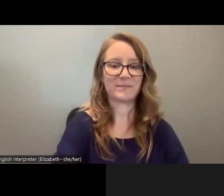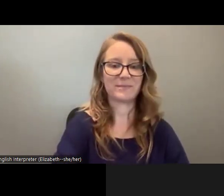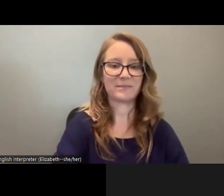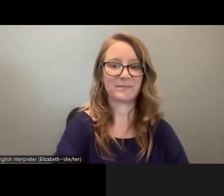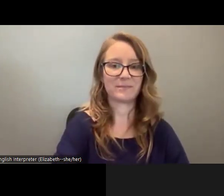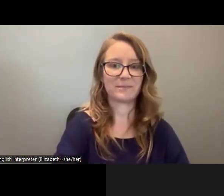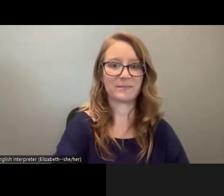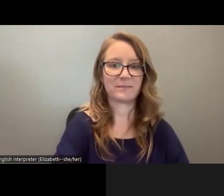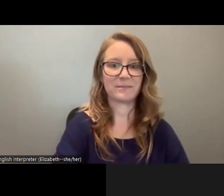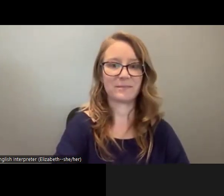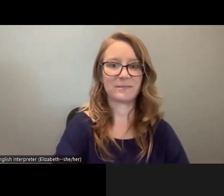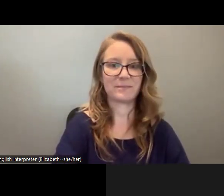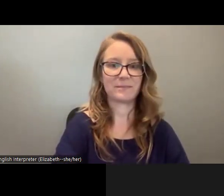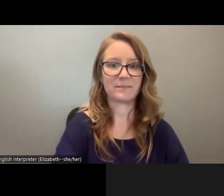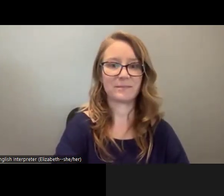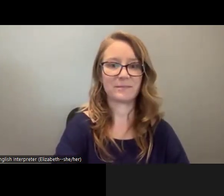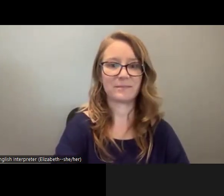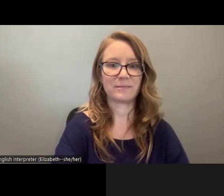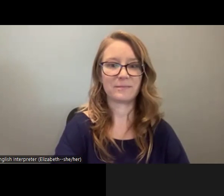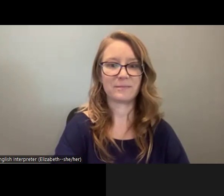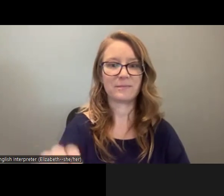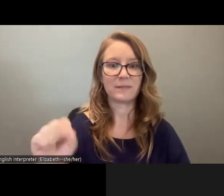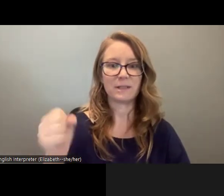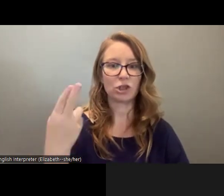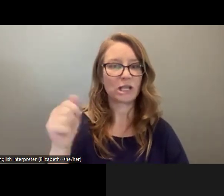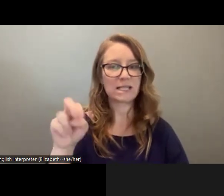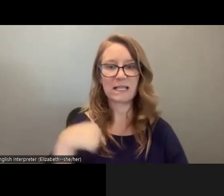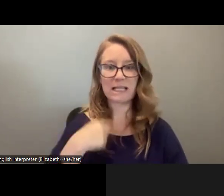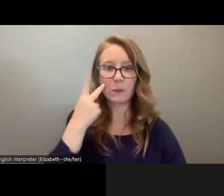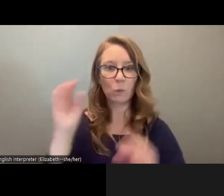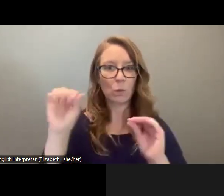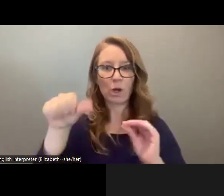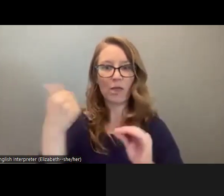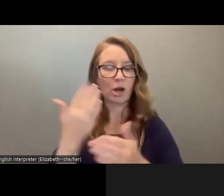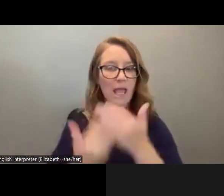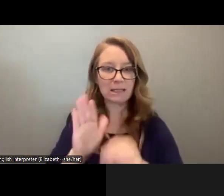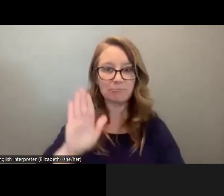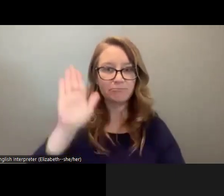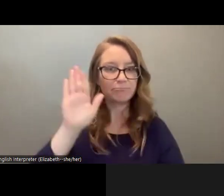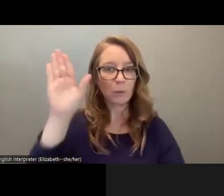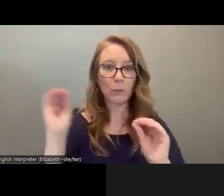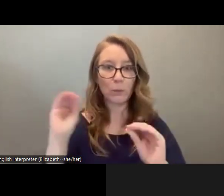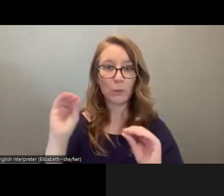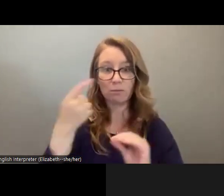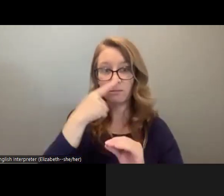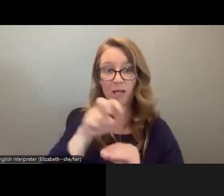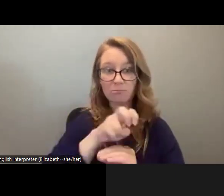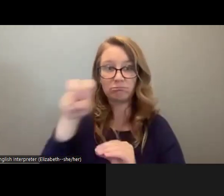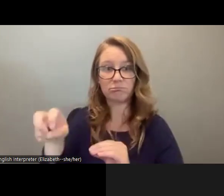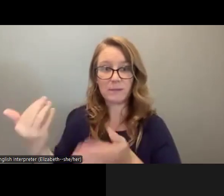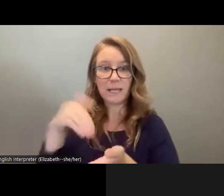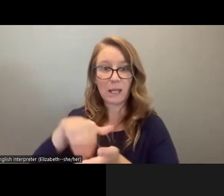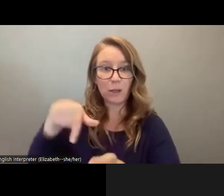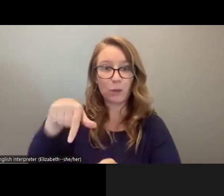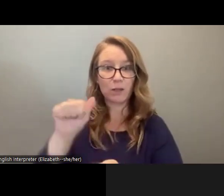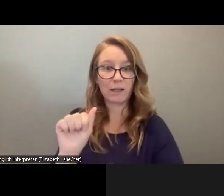All right. So Sheldon, I don't see any other hands up. If you want to pivot back to the Q&A.